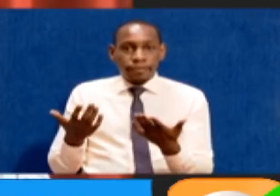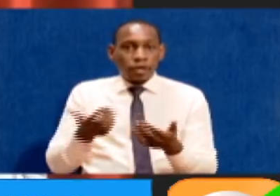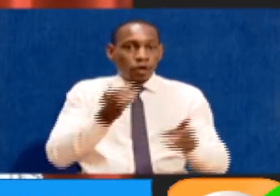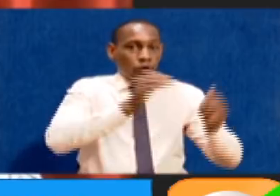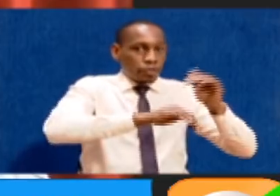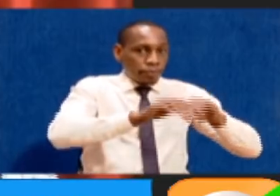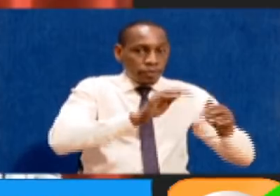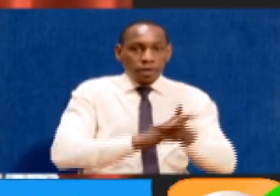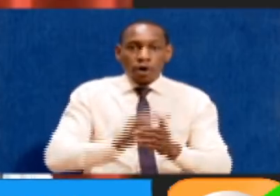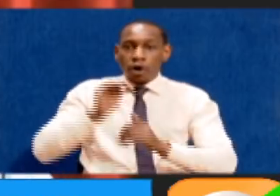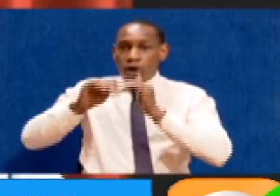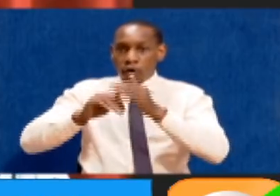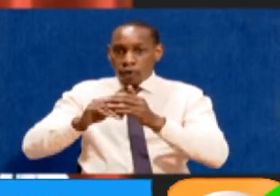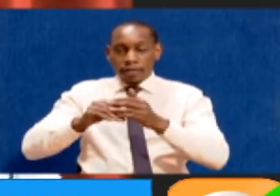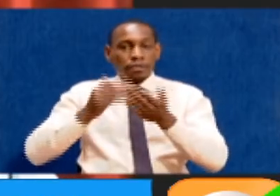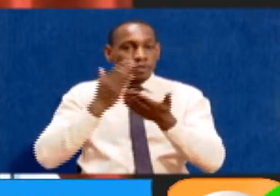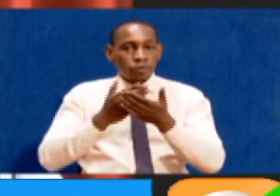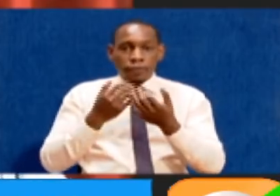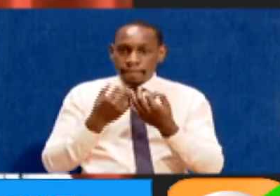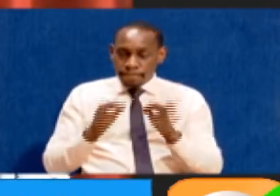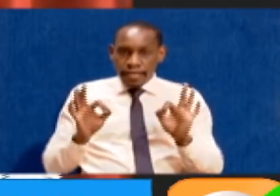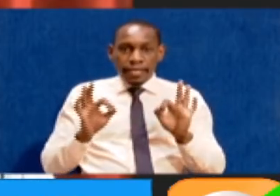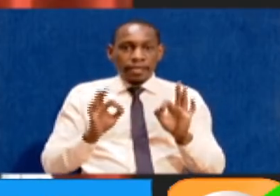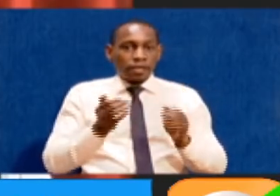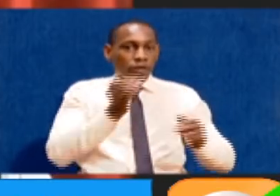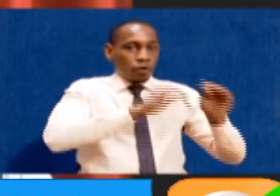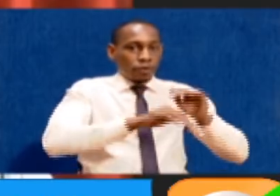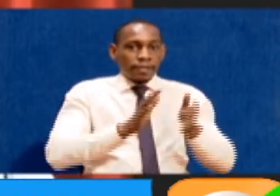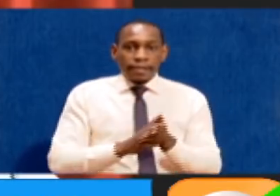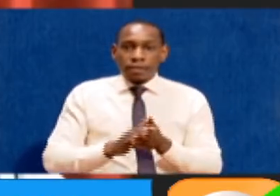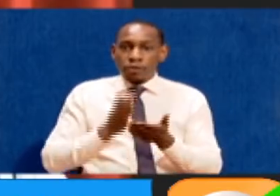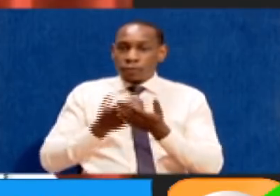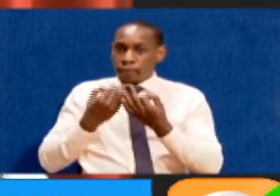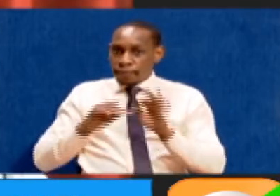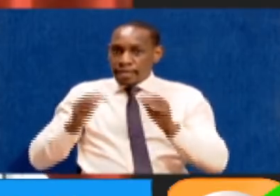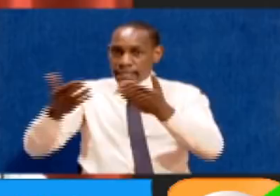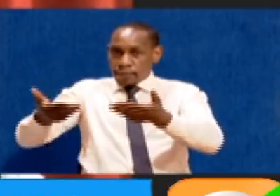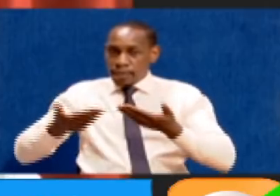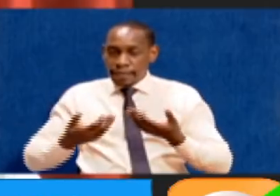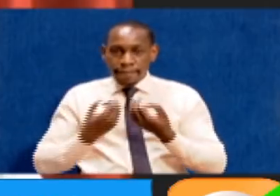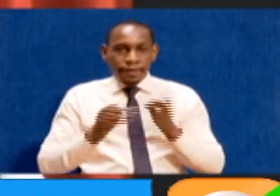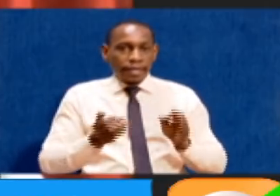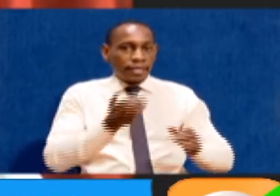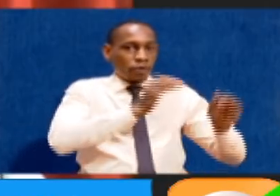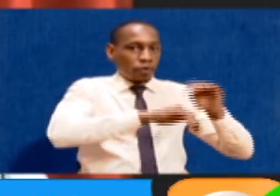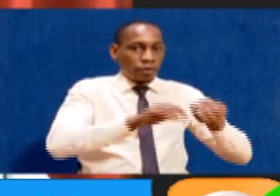when it comes to giving, everybody is free to give. Freely you have received,